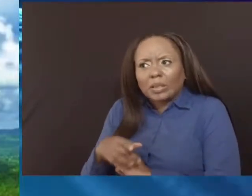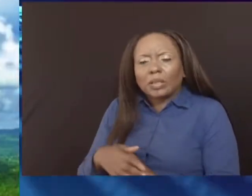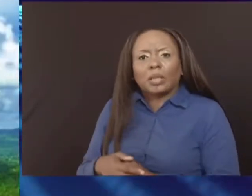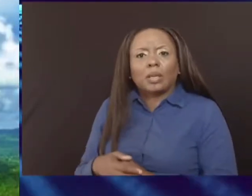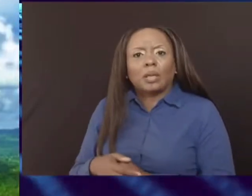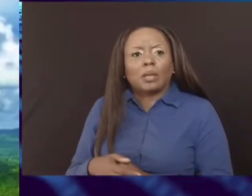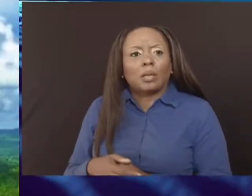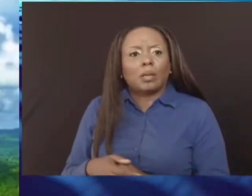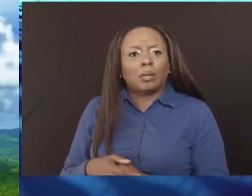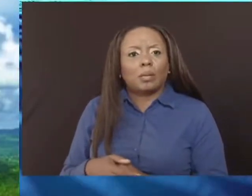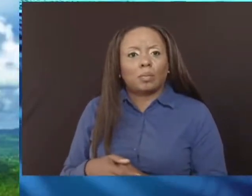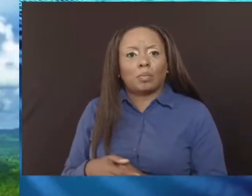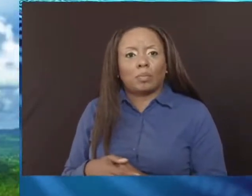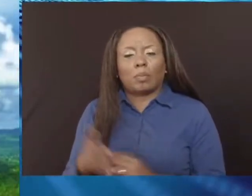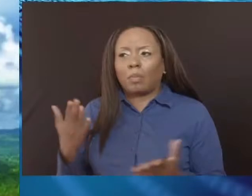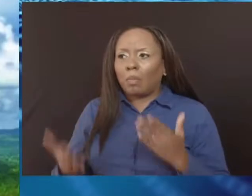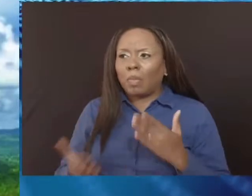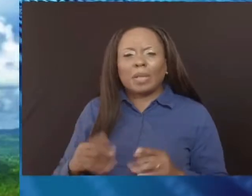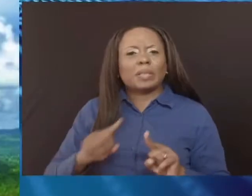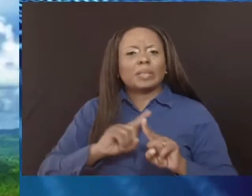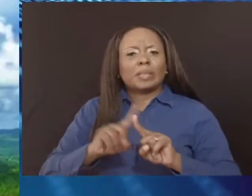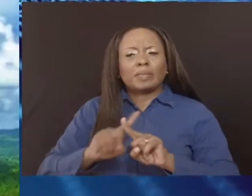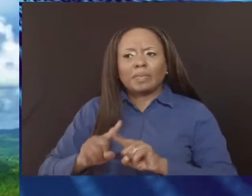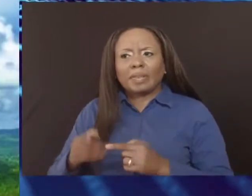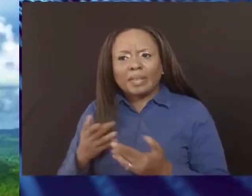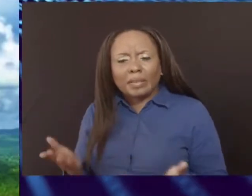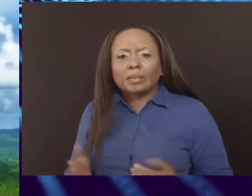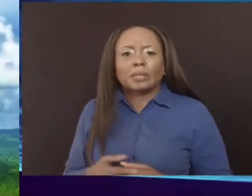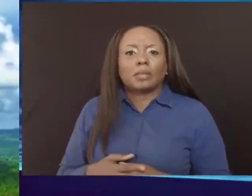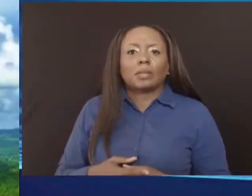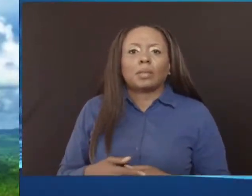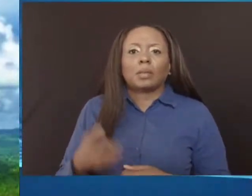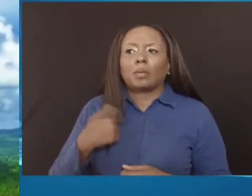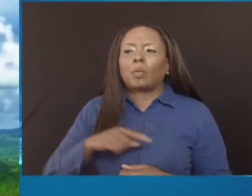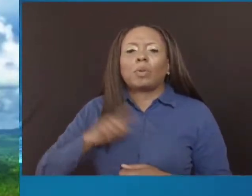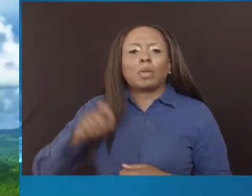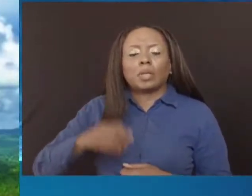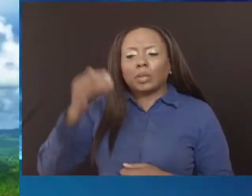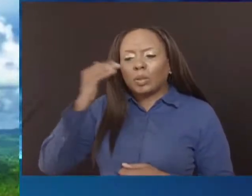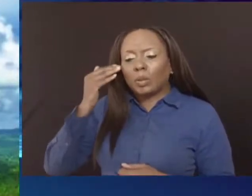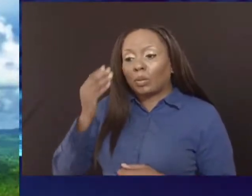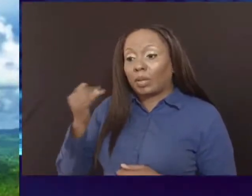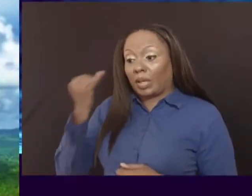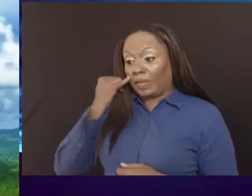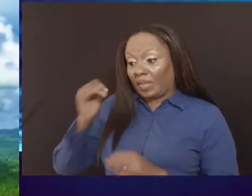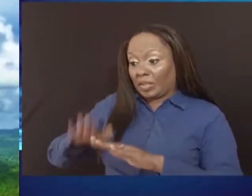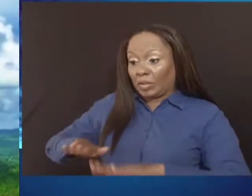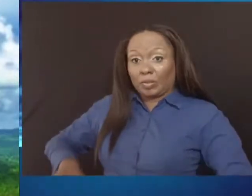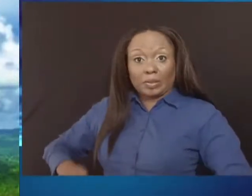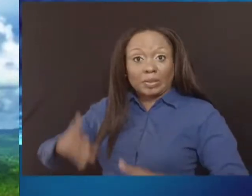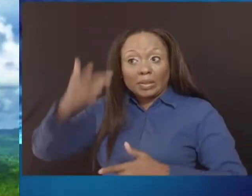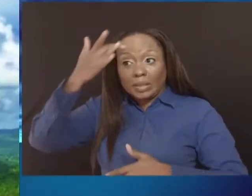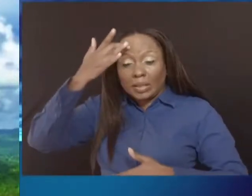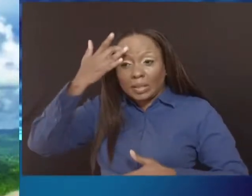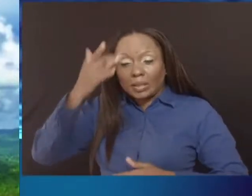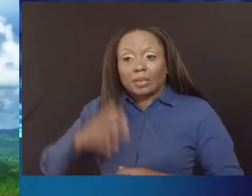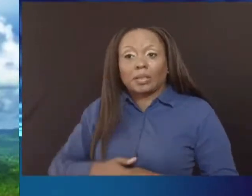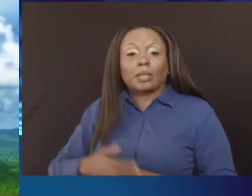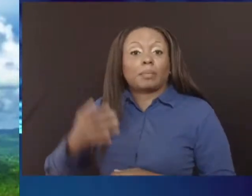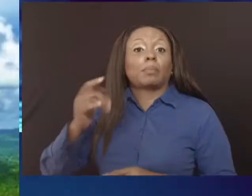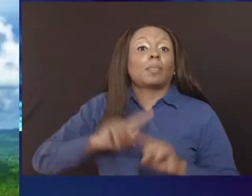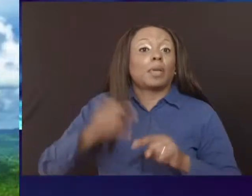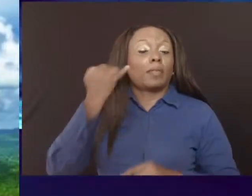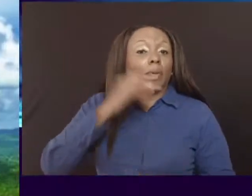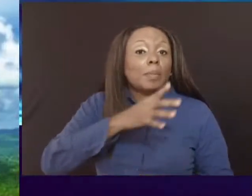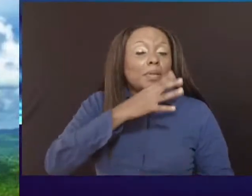central facility so that she can get care. Now, a number of things need to happen. We also need to know the status of the children, but certainly if mommy needs care, we need to escalate her